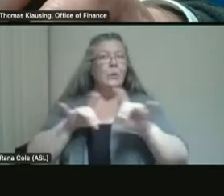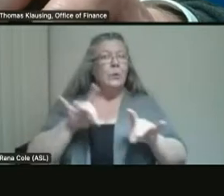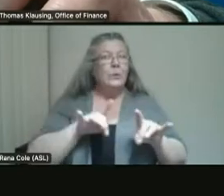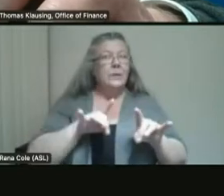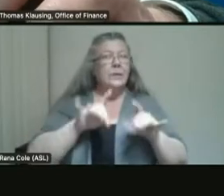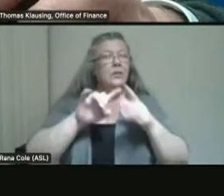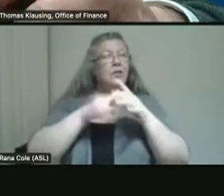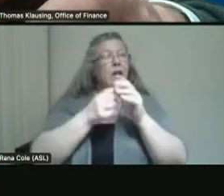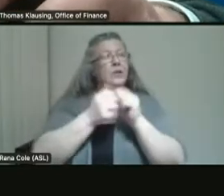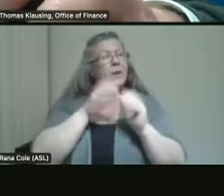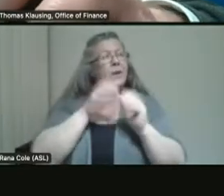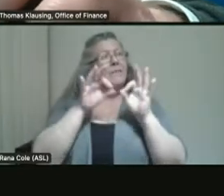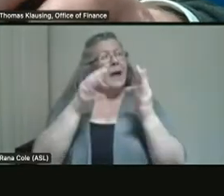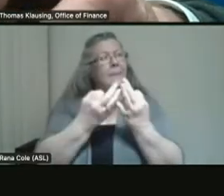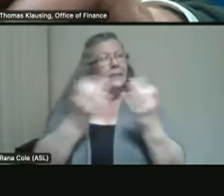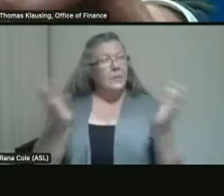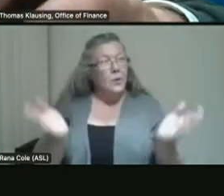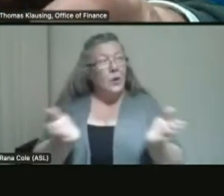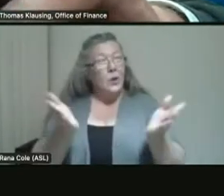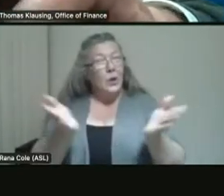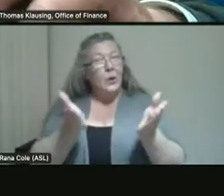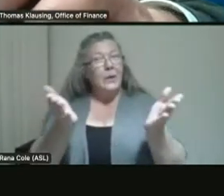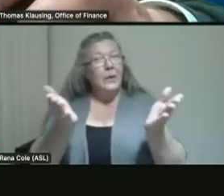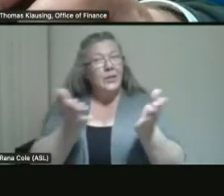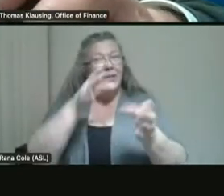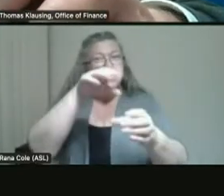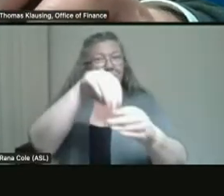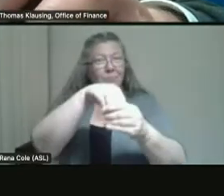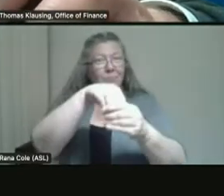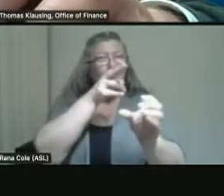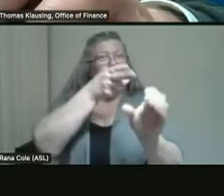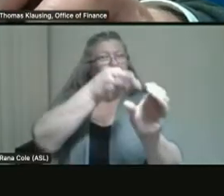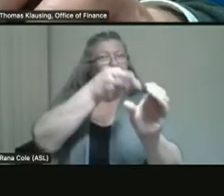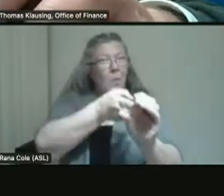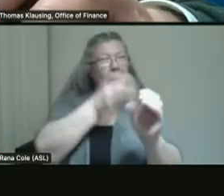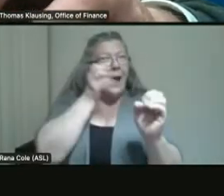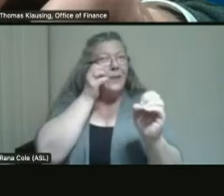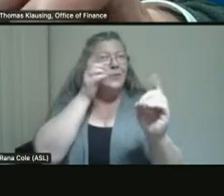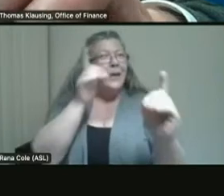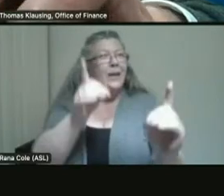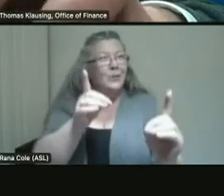people to want to go into the profession of education. And we're here ready to receive them.